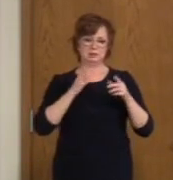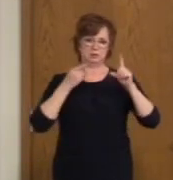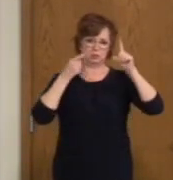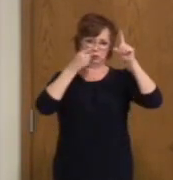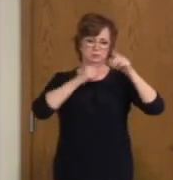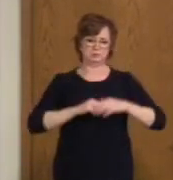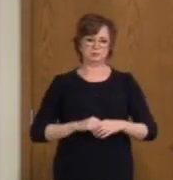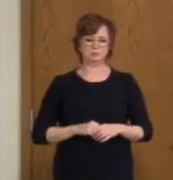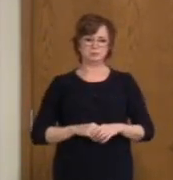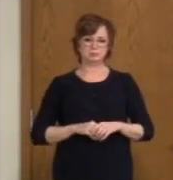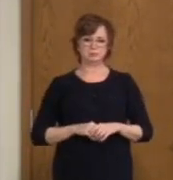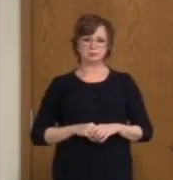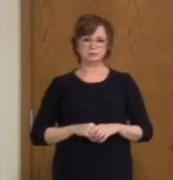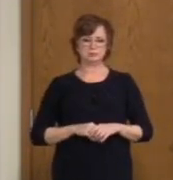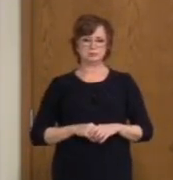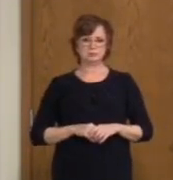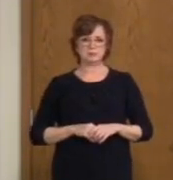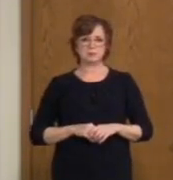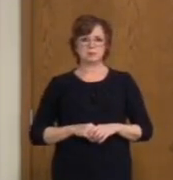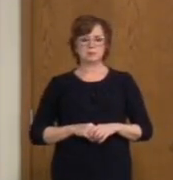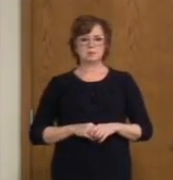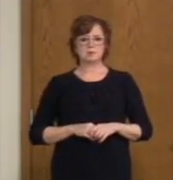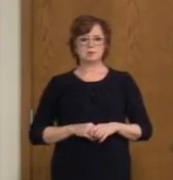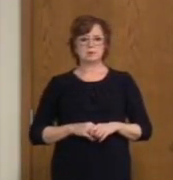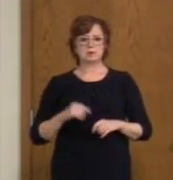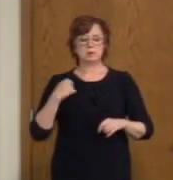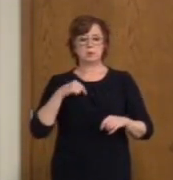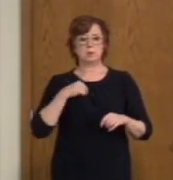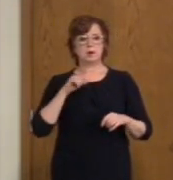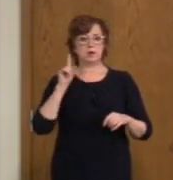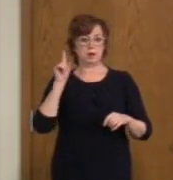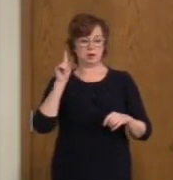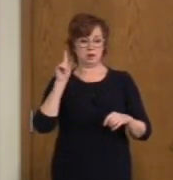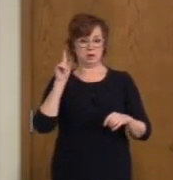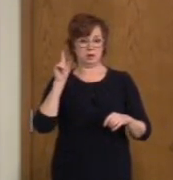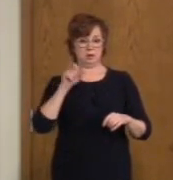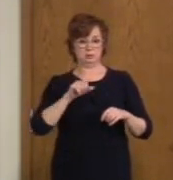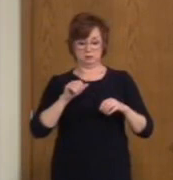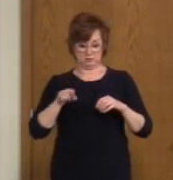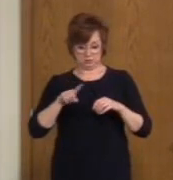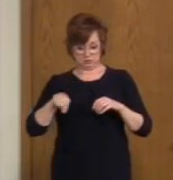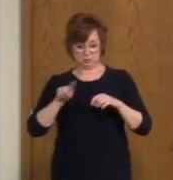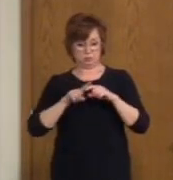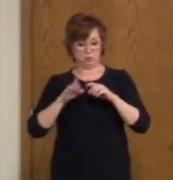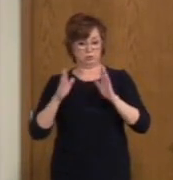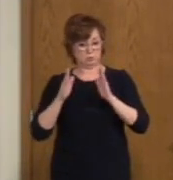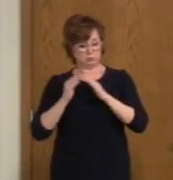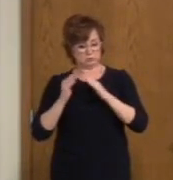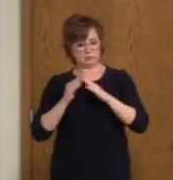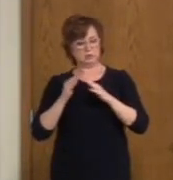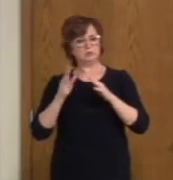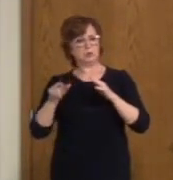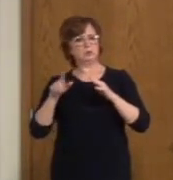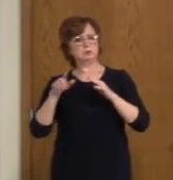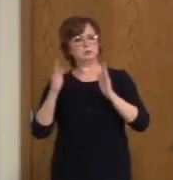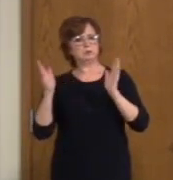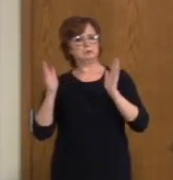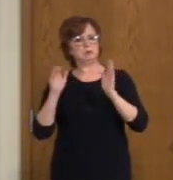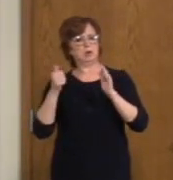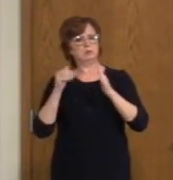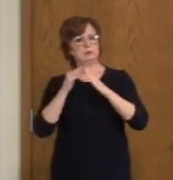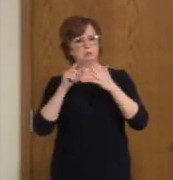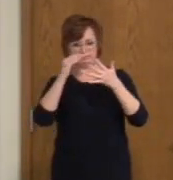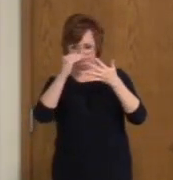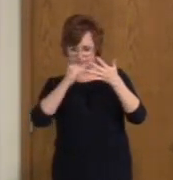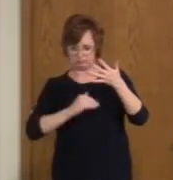get vaccinated. What we are asking them to is there's significant measures in place in those communities today to be very, very diligent in following not only